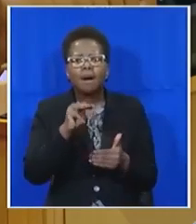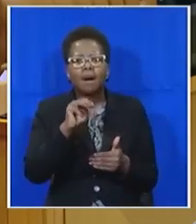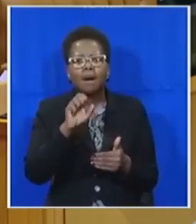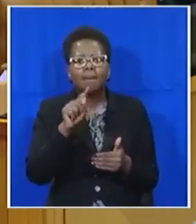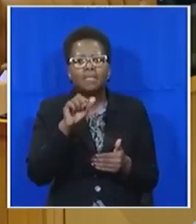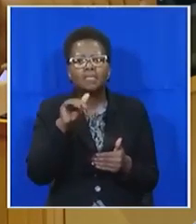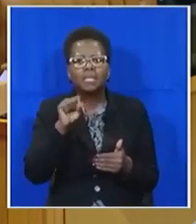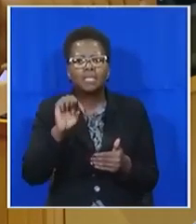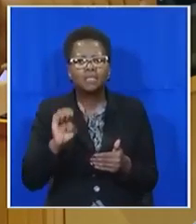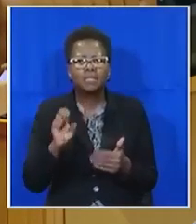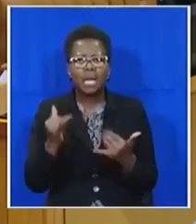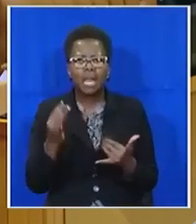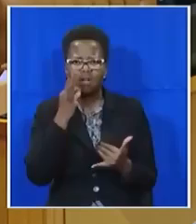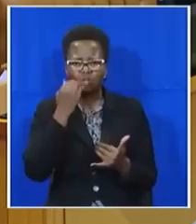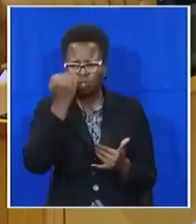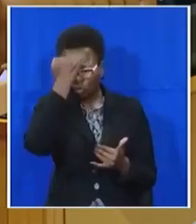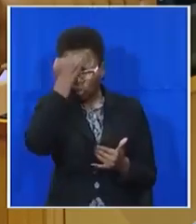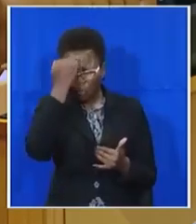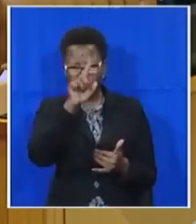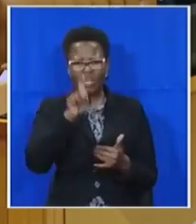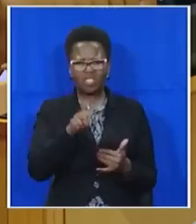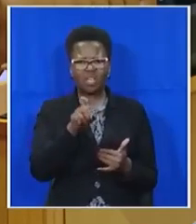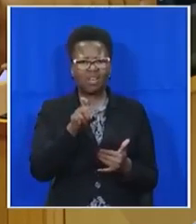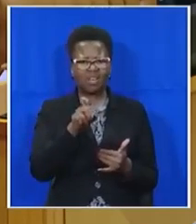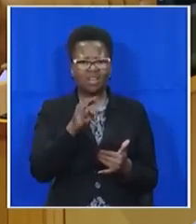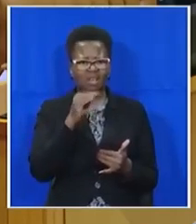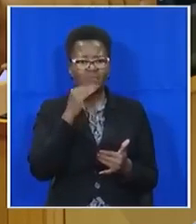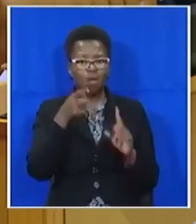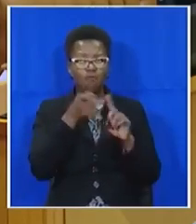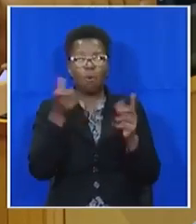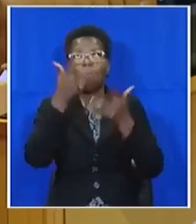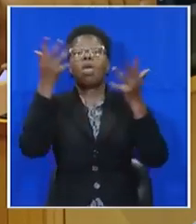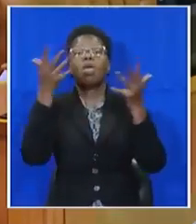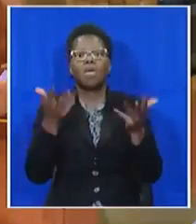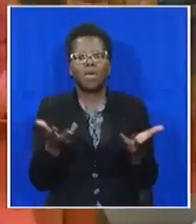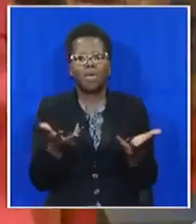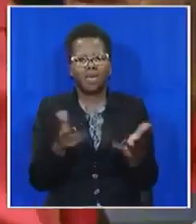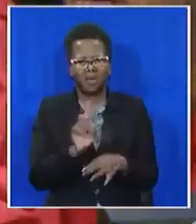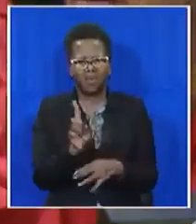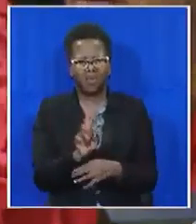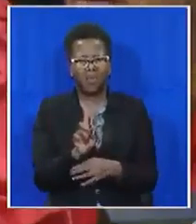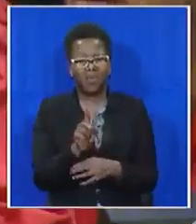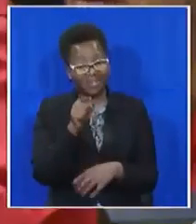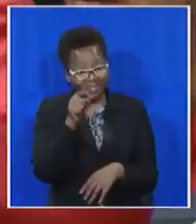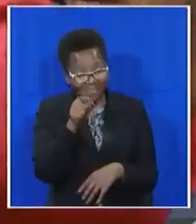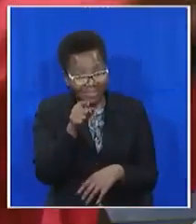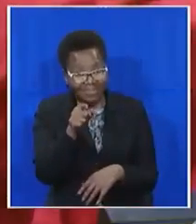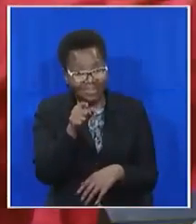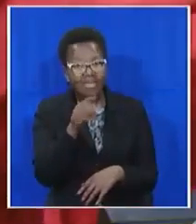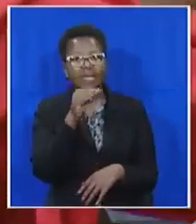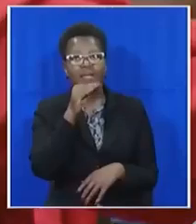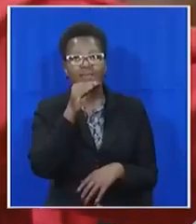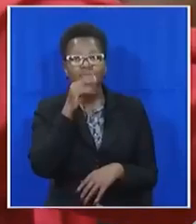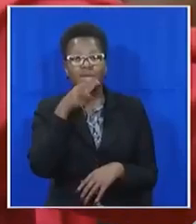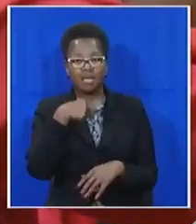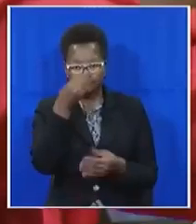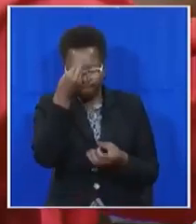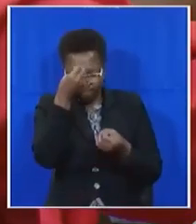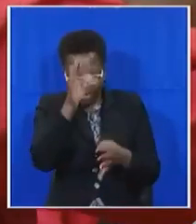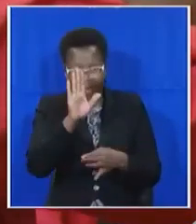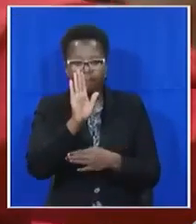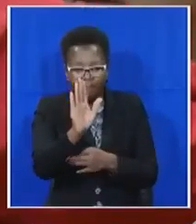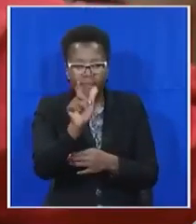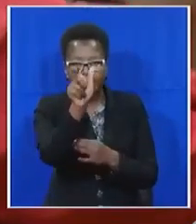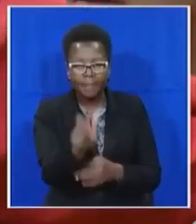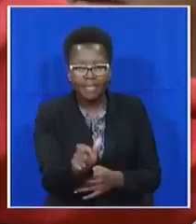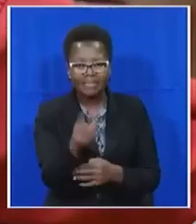he cannot say it's a stupid question. It did not fall from the sky. Honorable He Member, is transferring it to him. Honorable He says